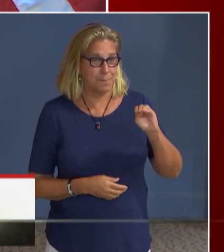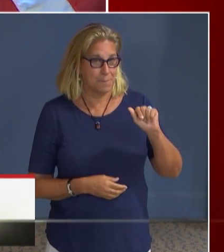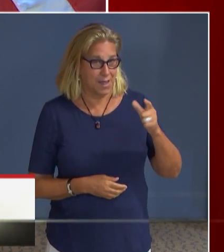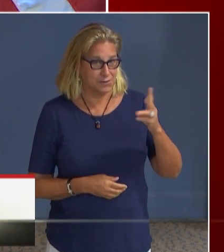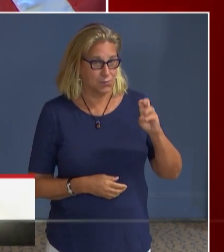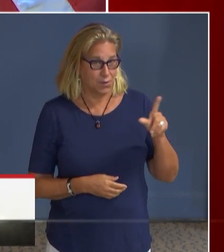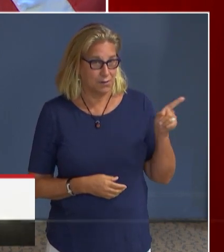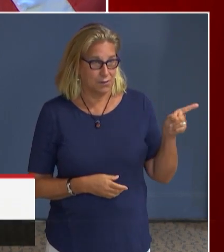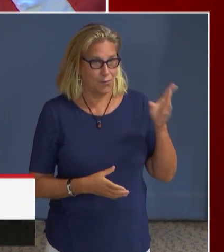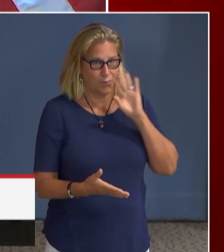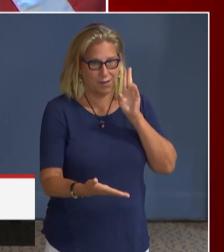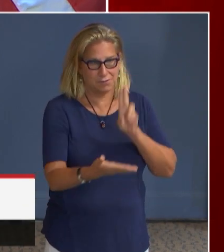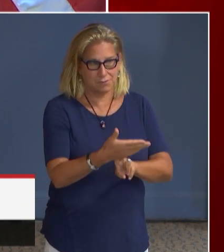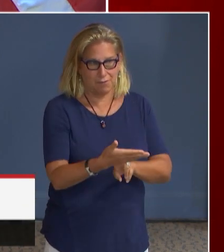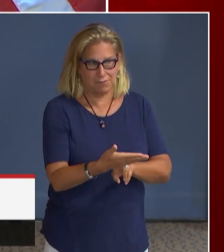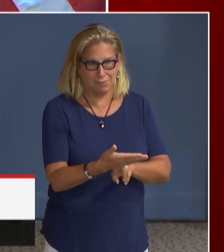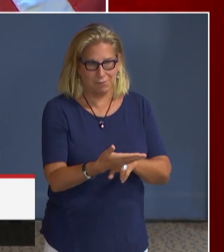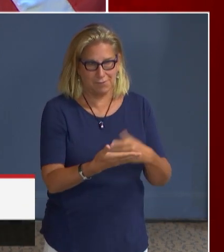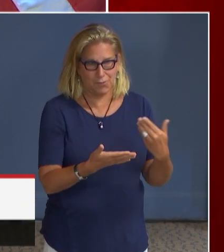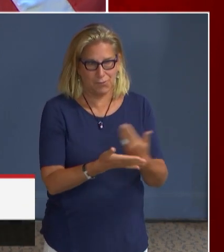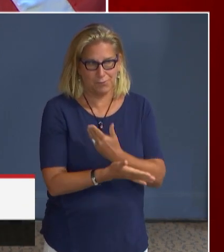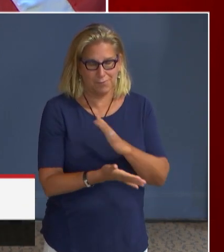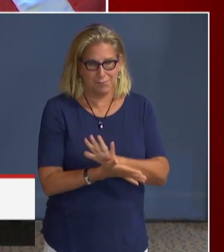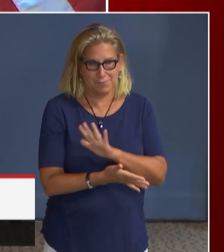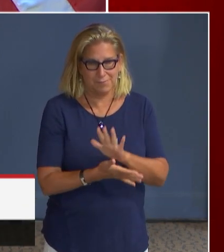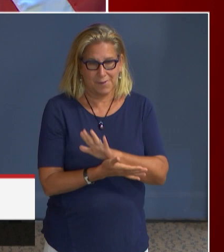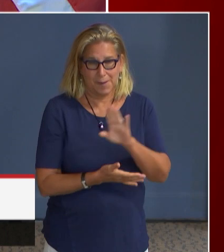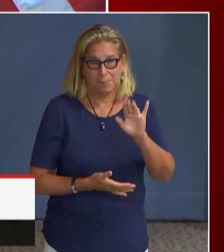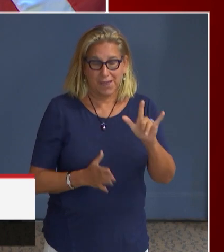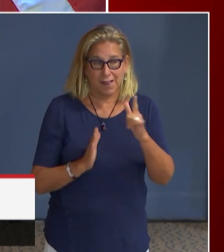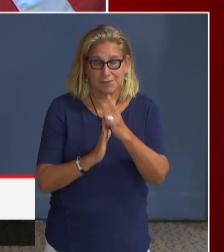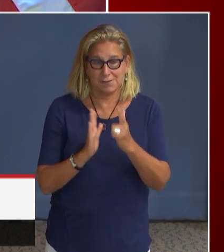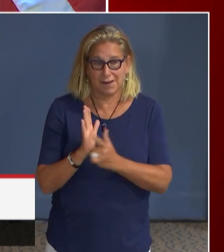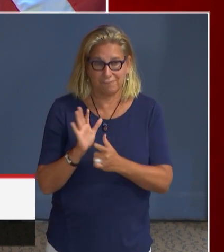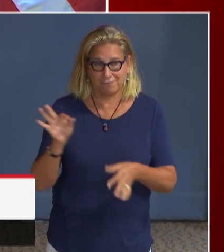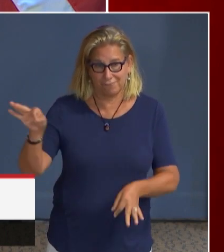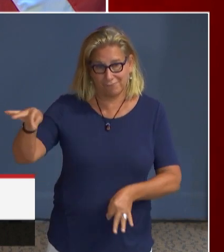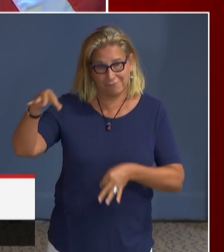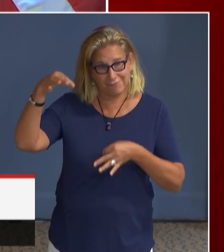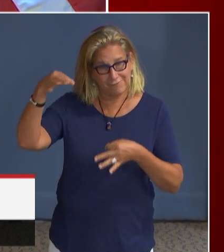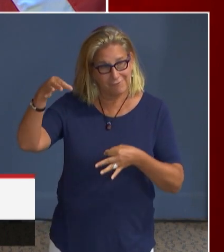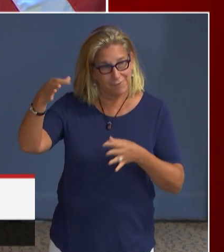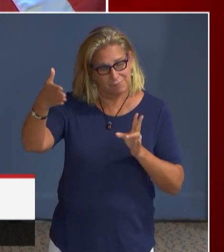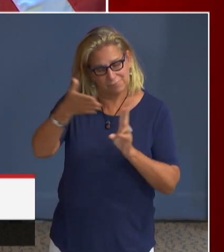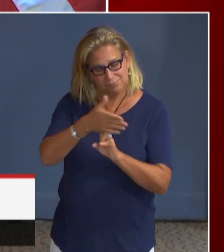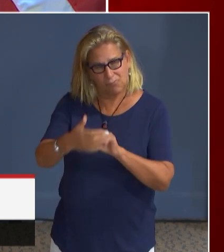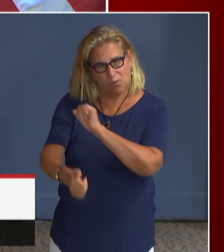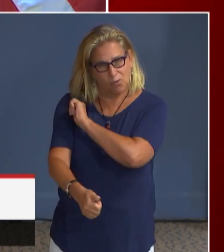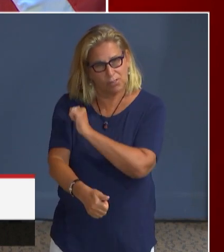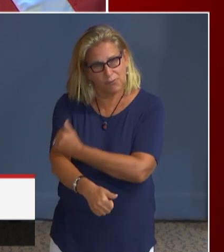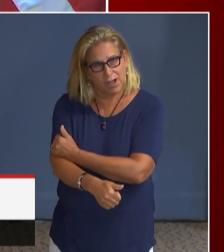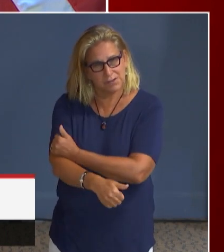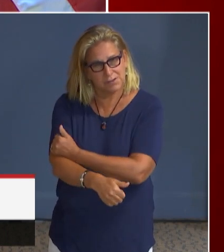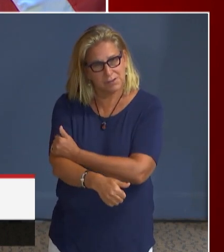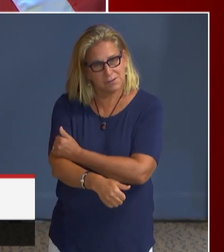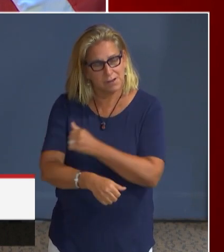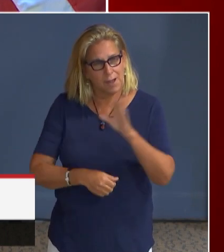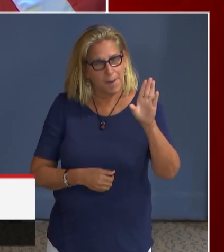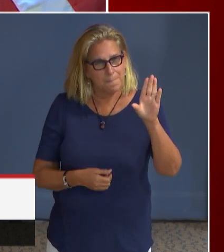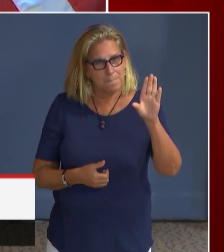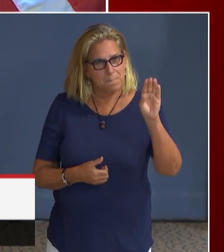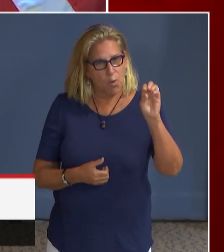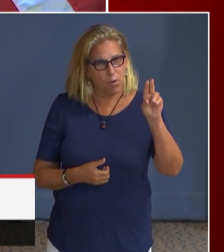signing legislation that authorizes bonuses and pay increases